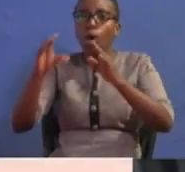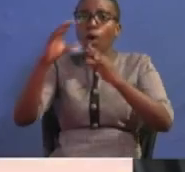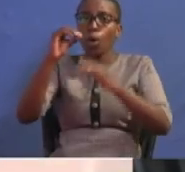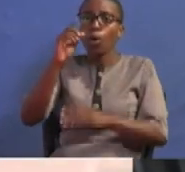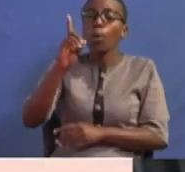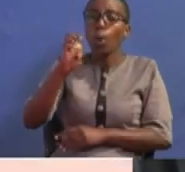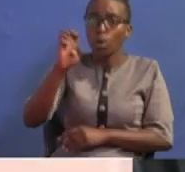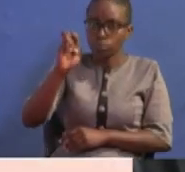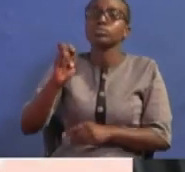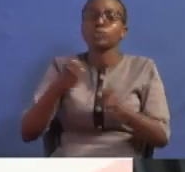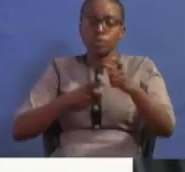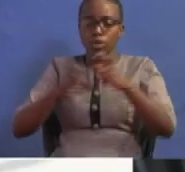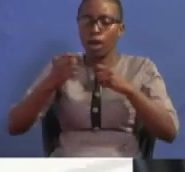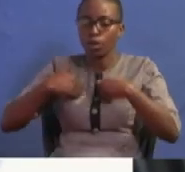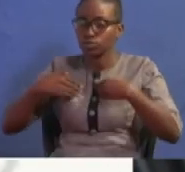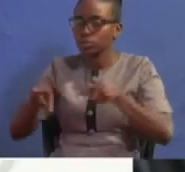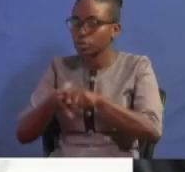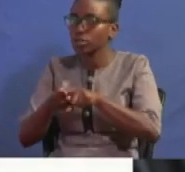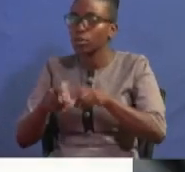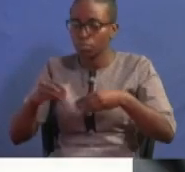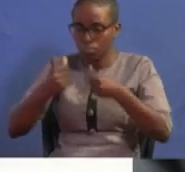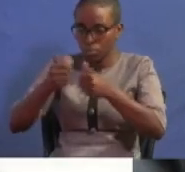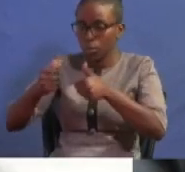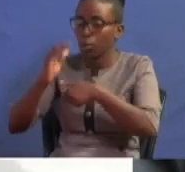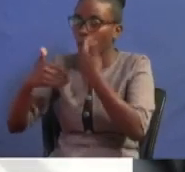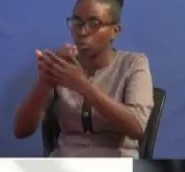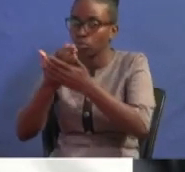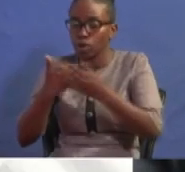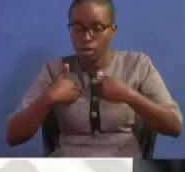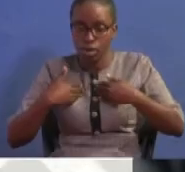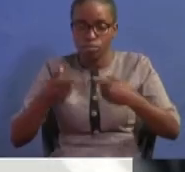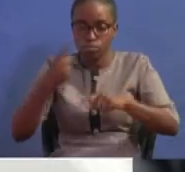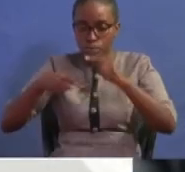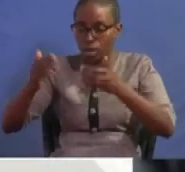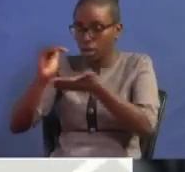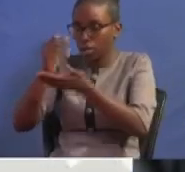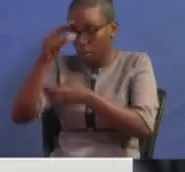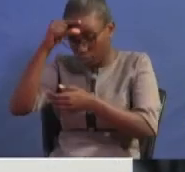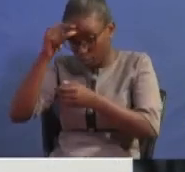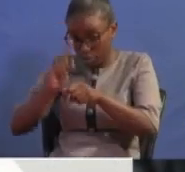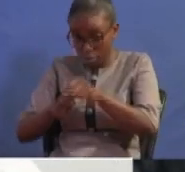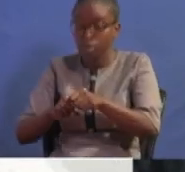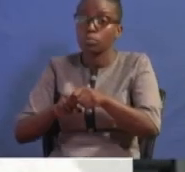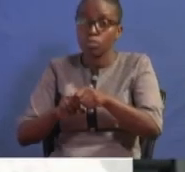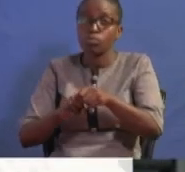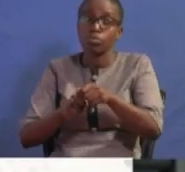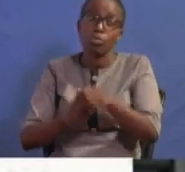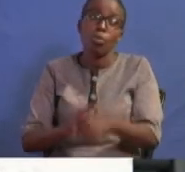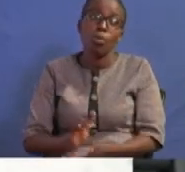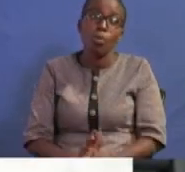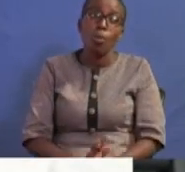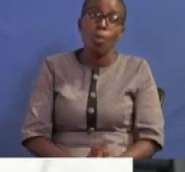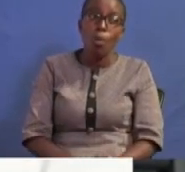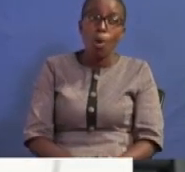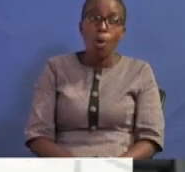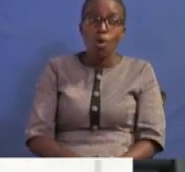require churches to submit financial returns every year to the government in a bid to tame religious extremism and extortion. Religious body